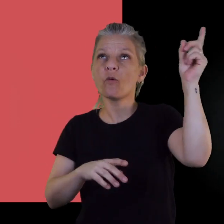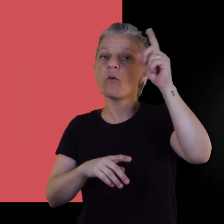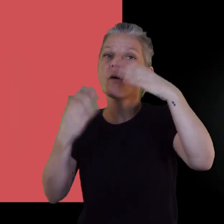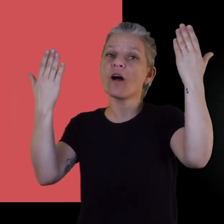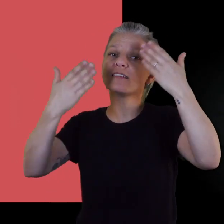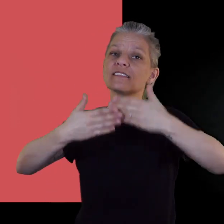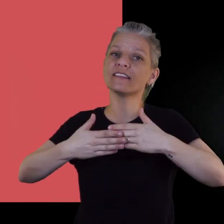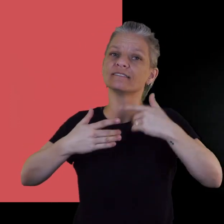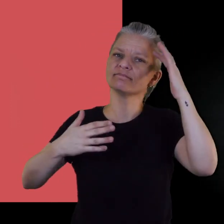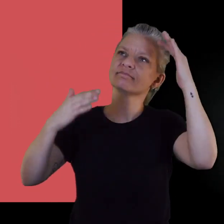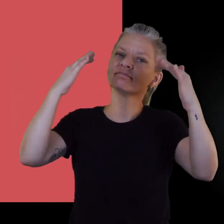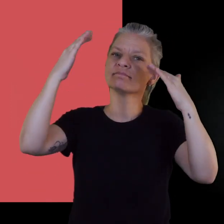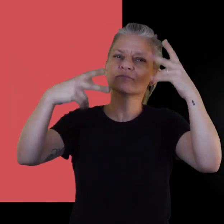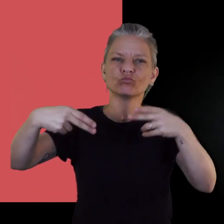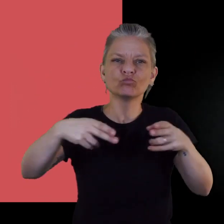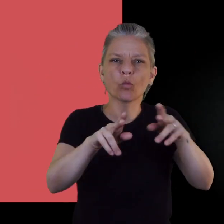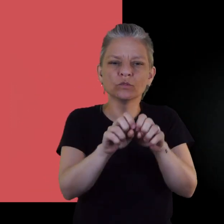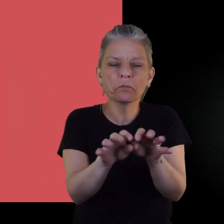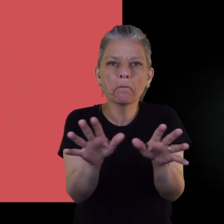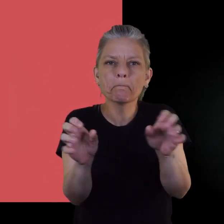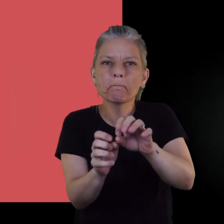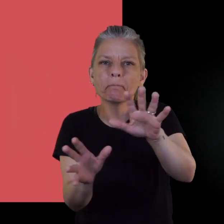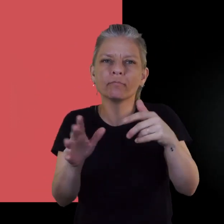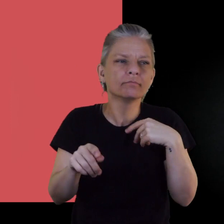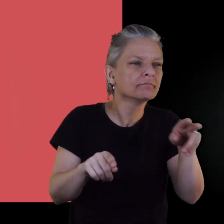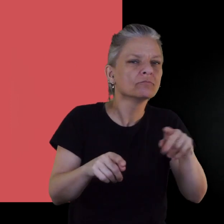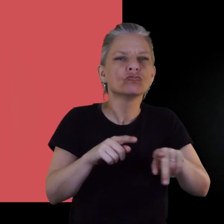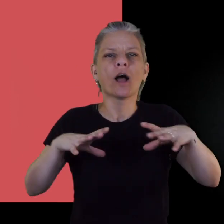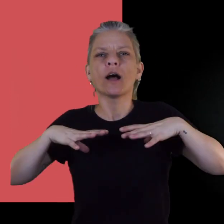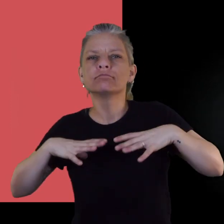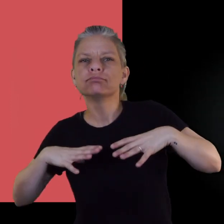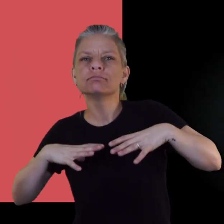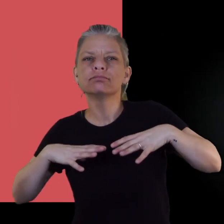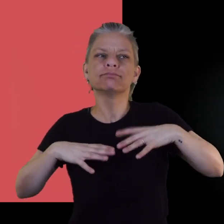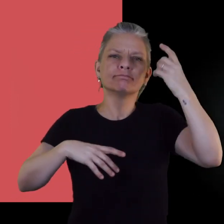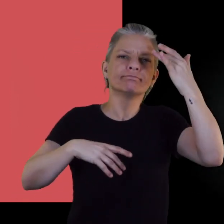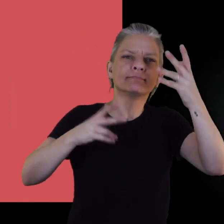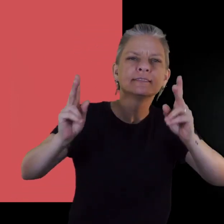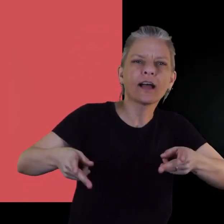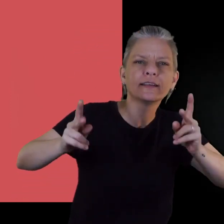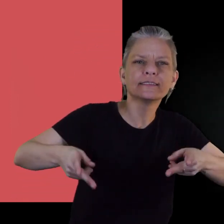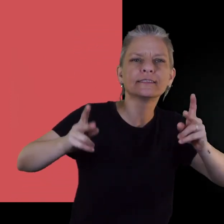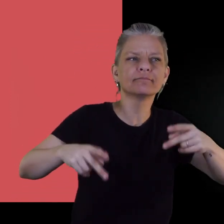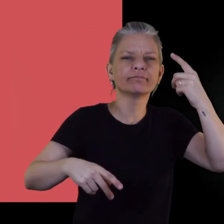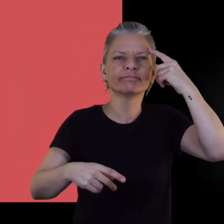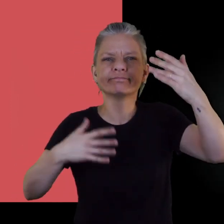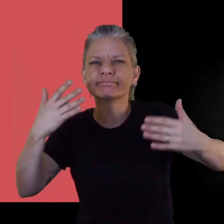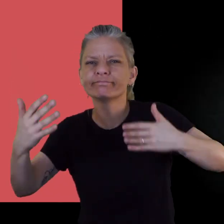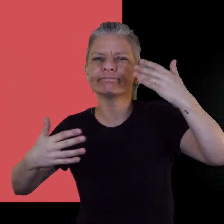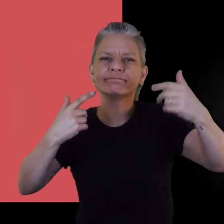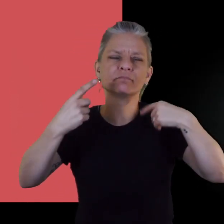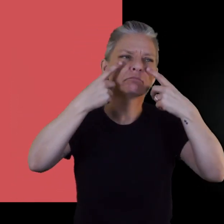kind of roadmap, I could unwind, man. I think about dying a lot. I'm trying to stop, but lately I've been crying a lot. I'm letting it